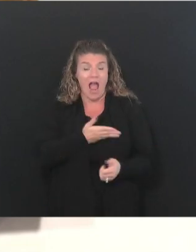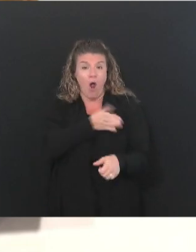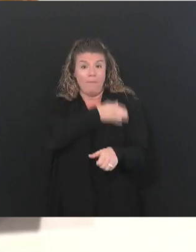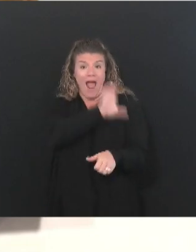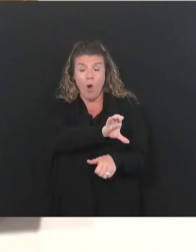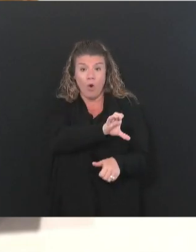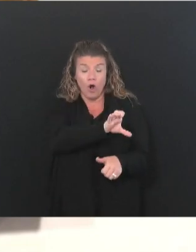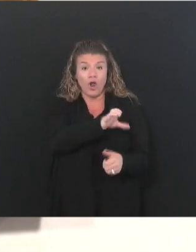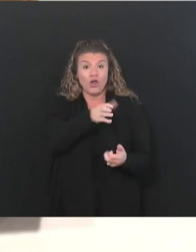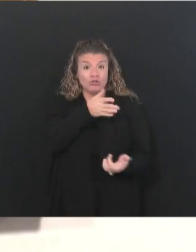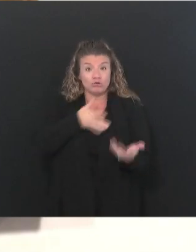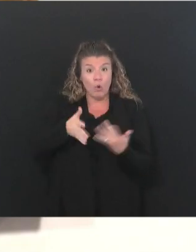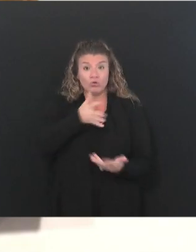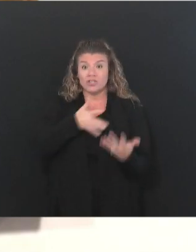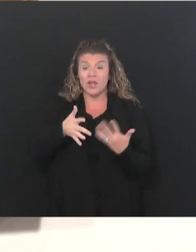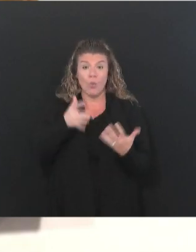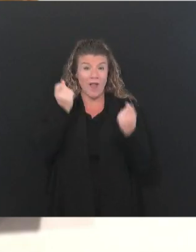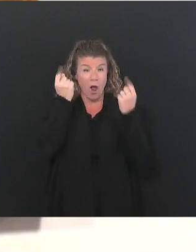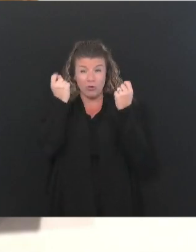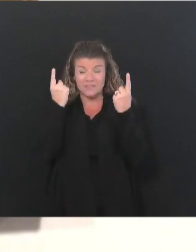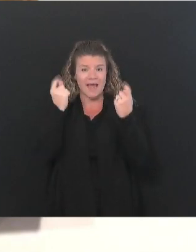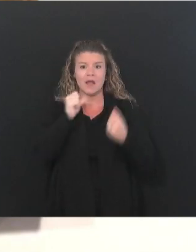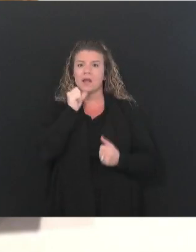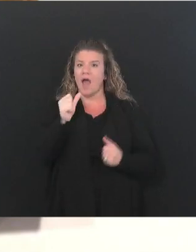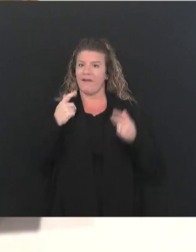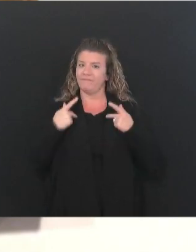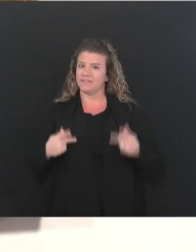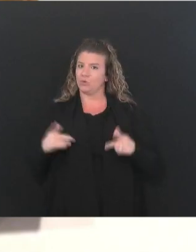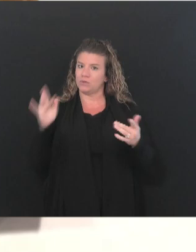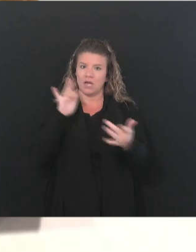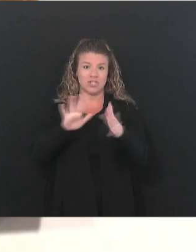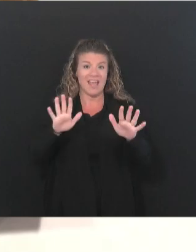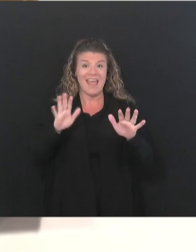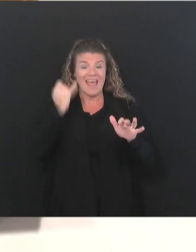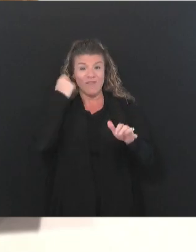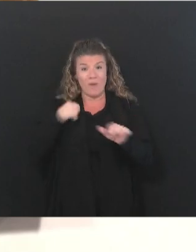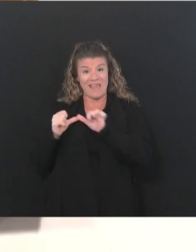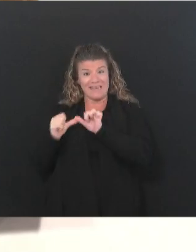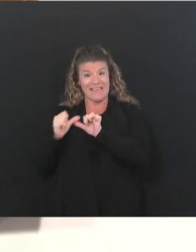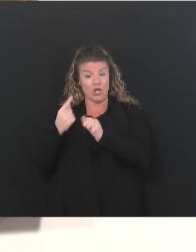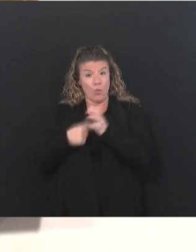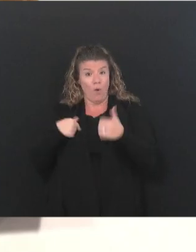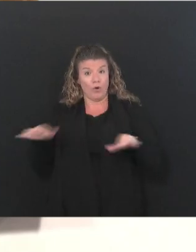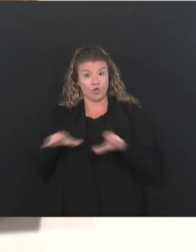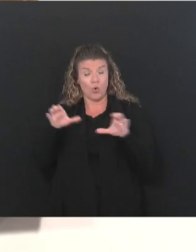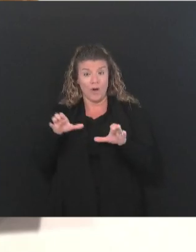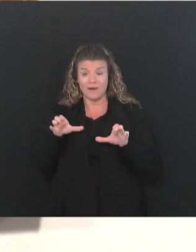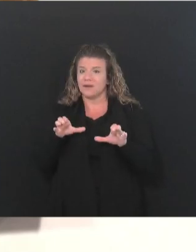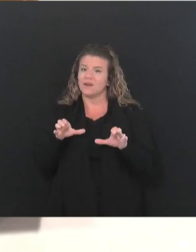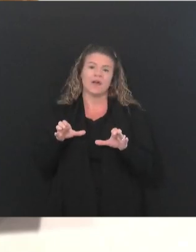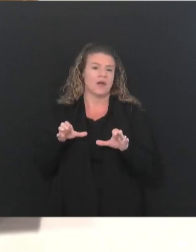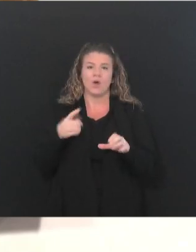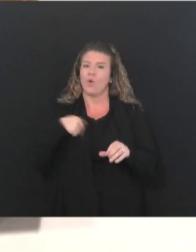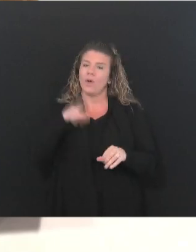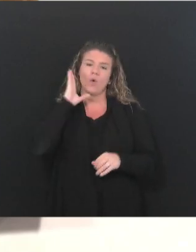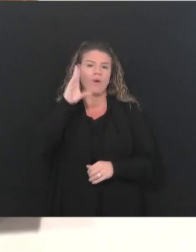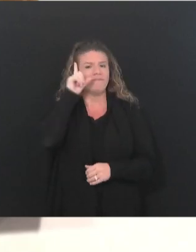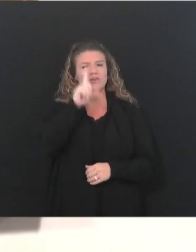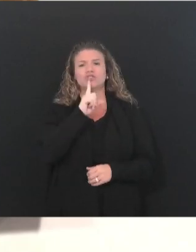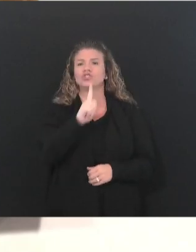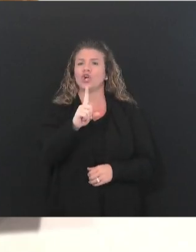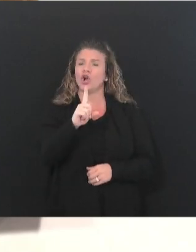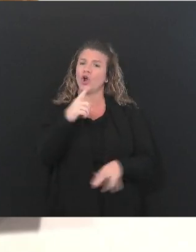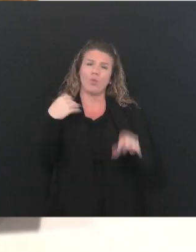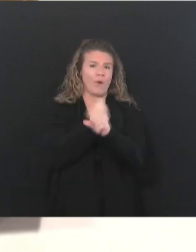socially, but not physically, in the state of West Virginia around this particular issue, then we absolutely will be